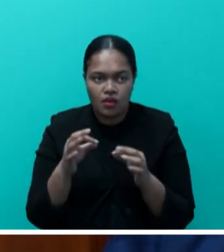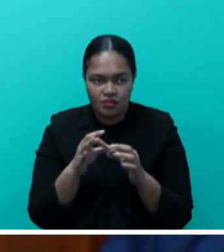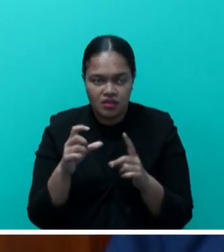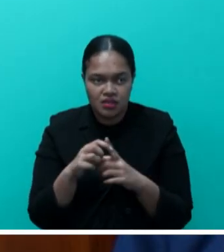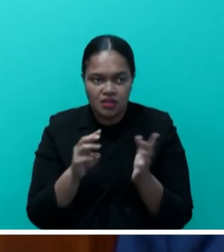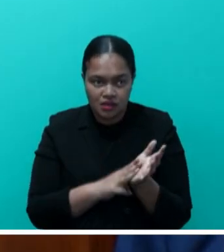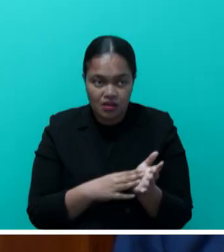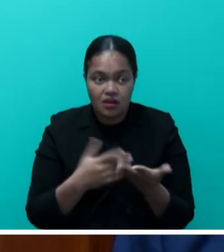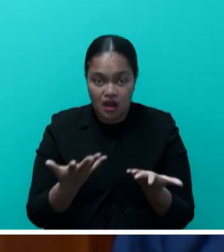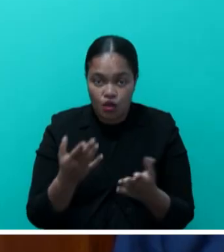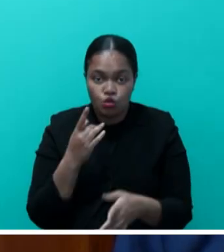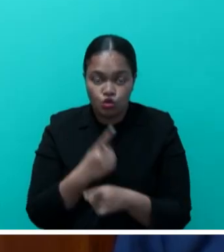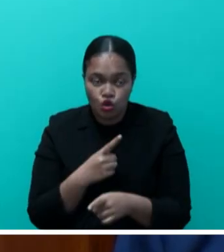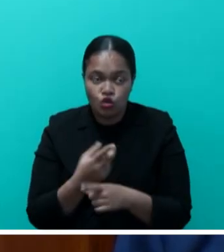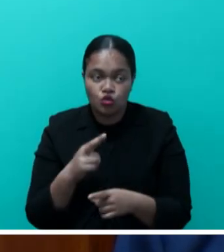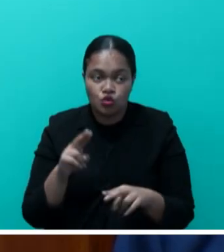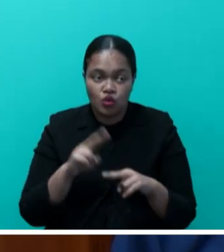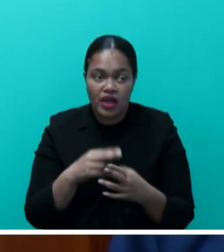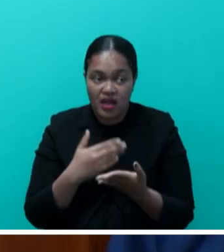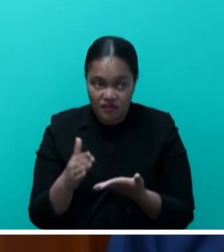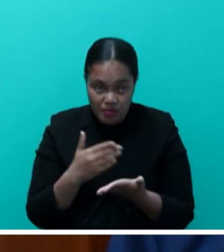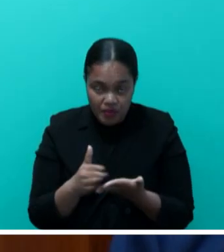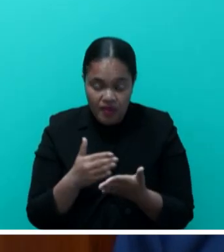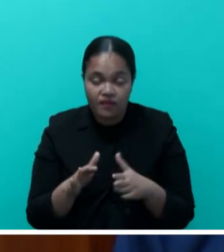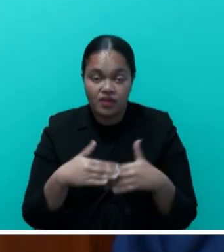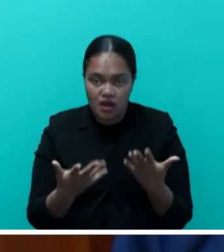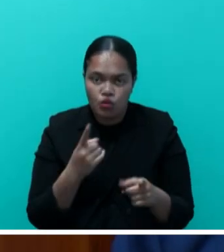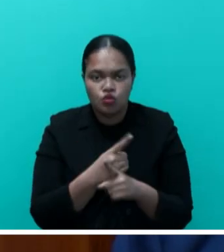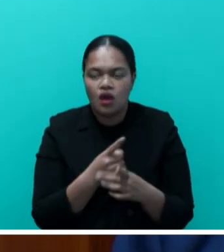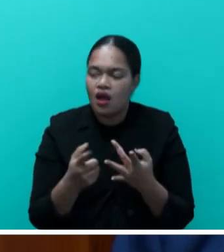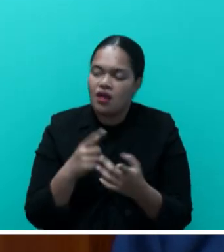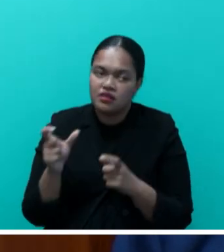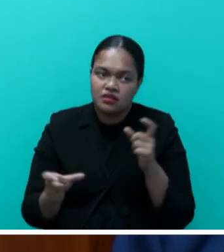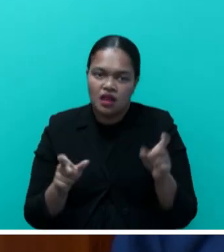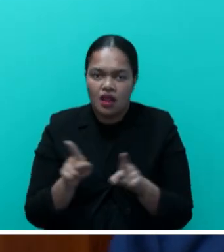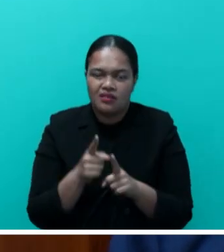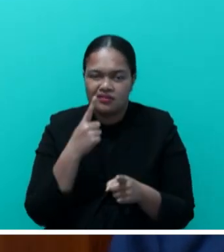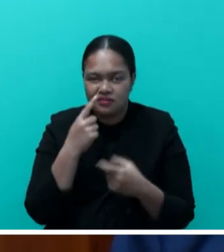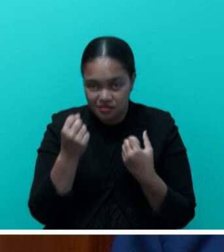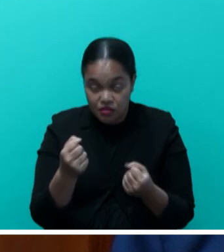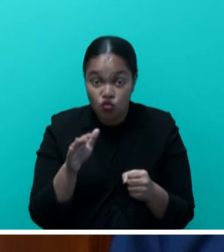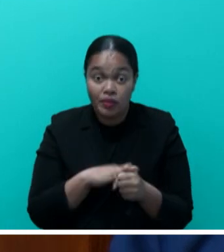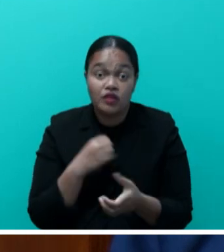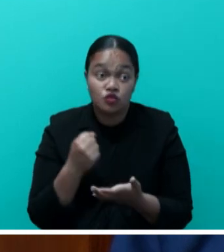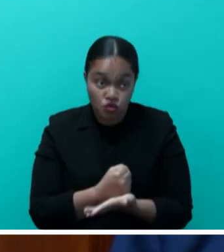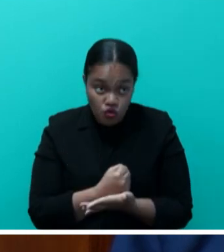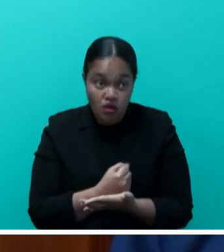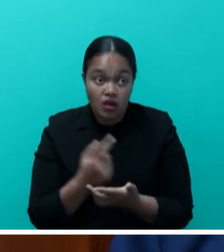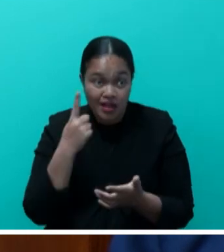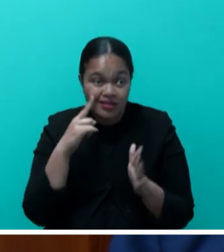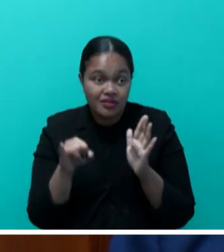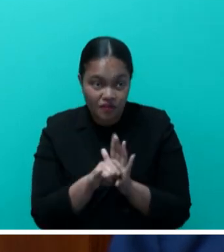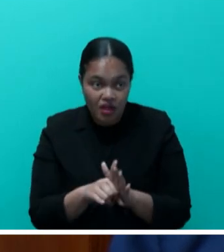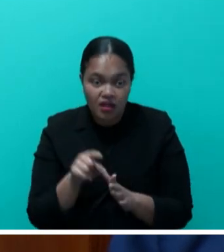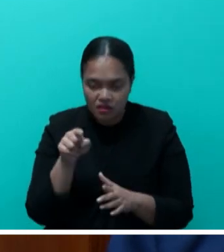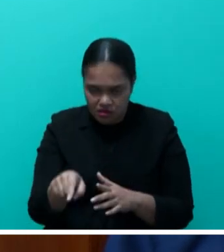talking to FNPF, we're now talking to other stakeholders like FERCA, so we are ensuring, we are identifying that this is the